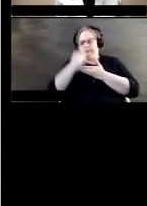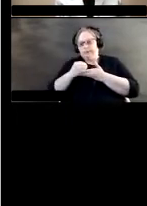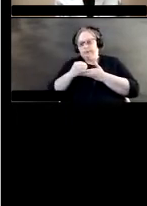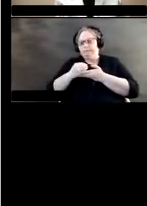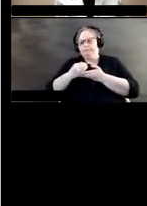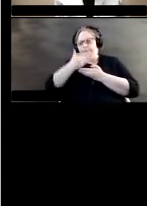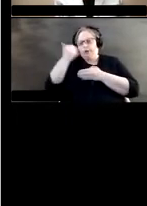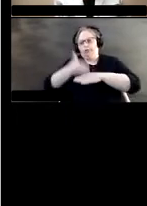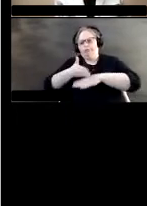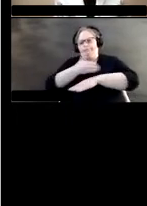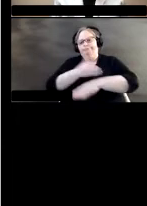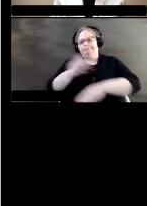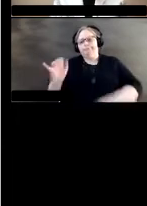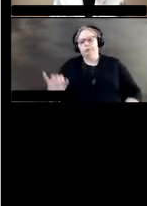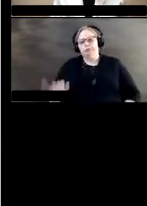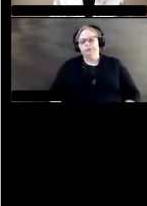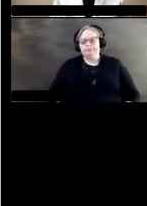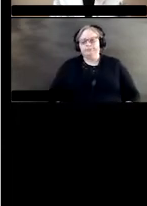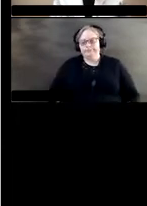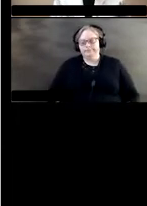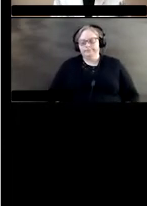as well.